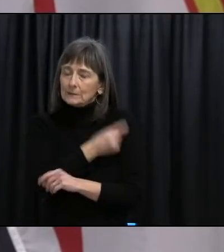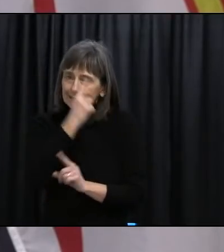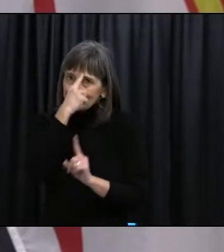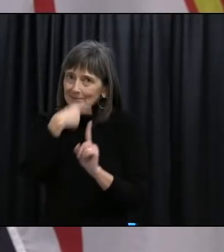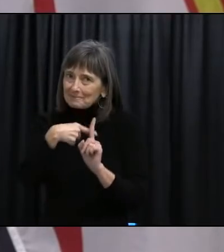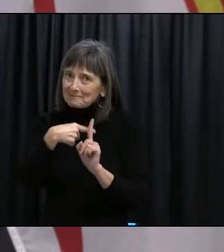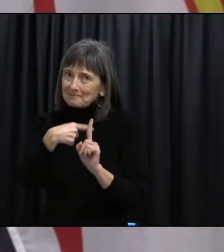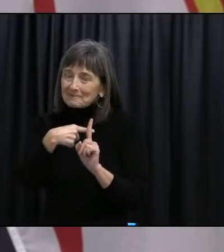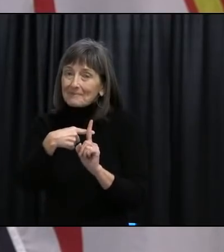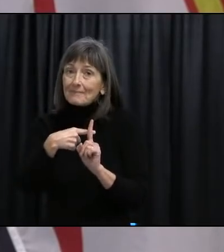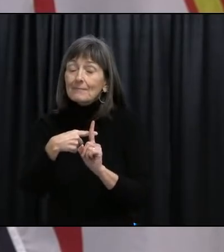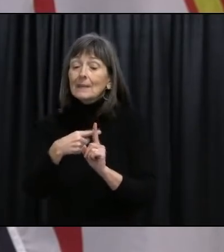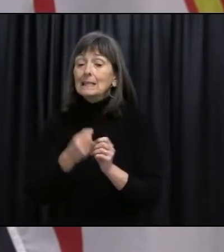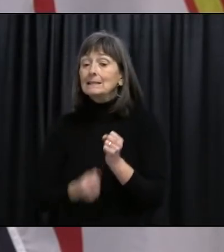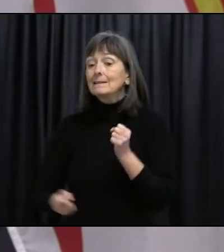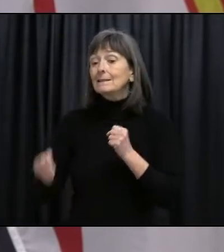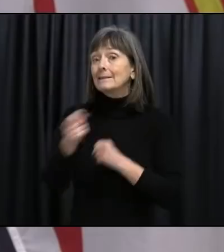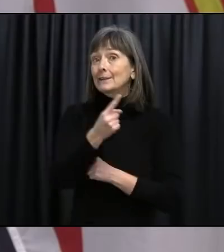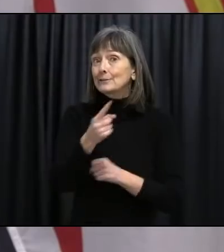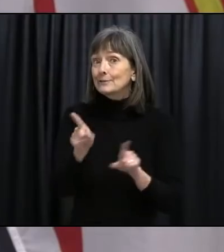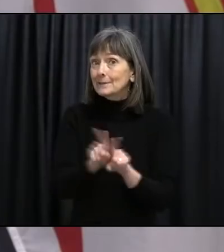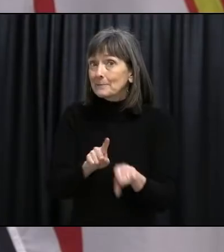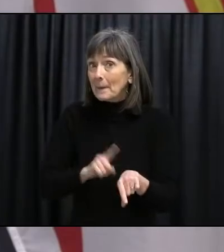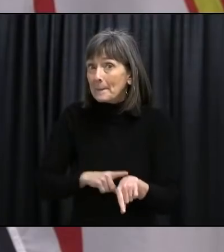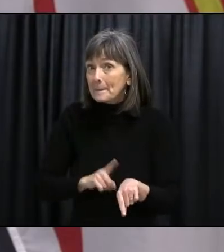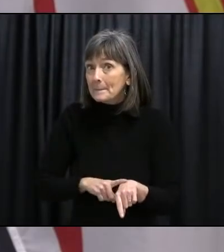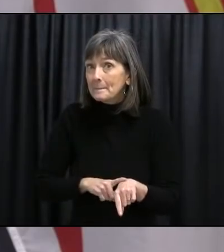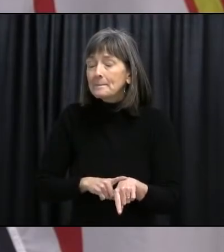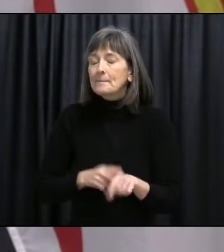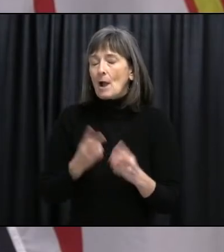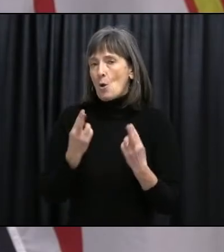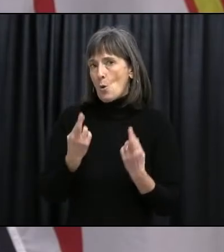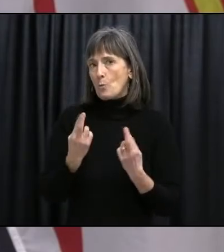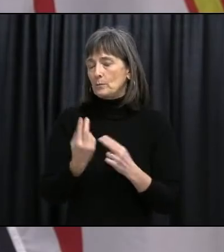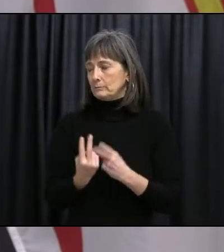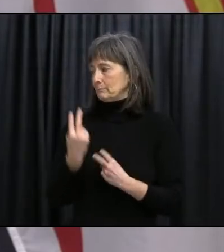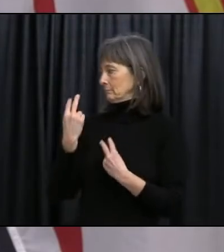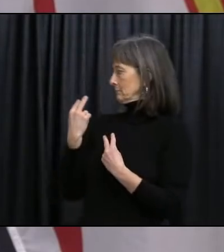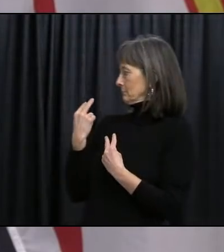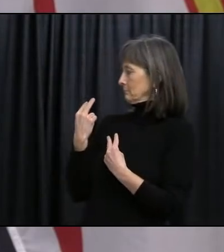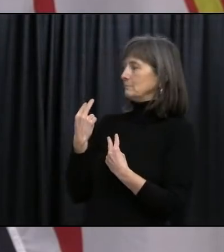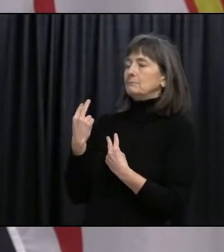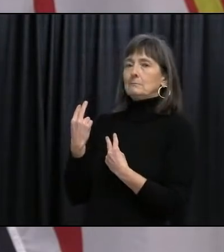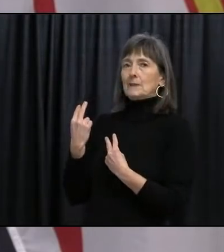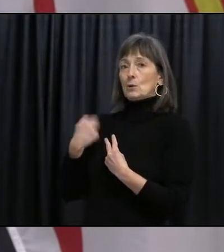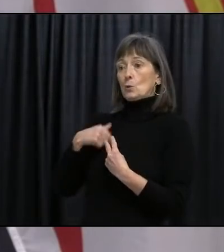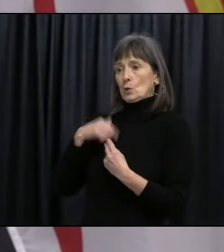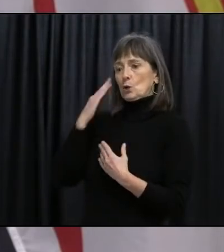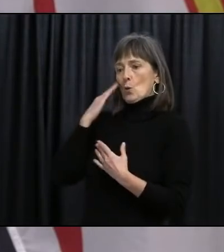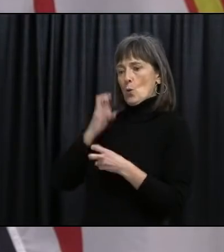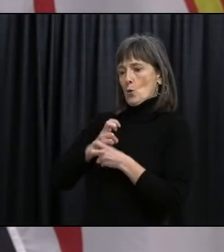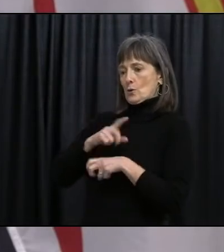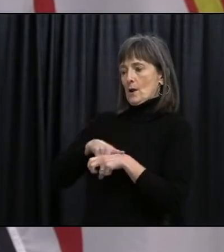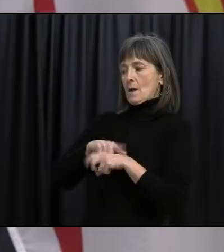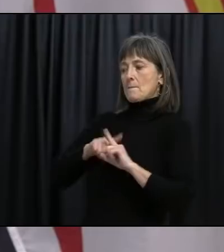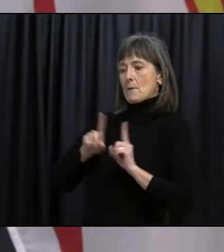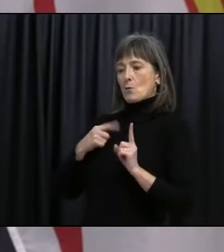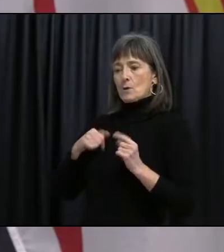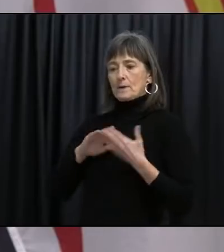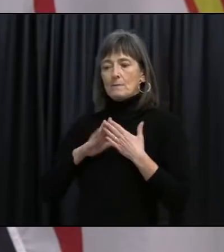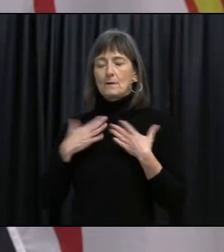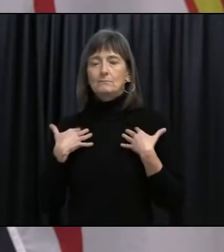A year from now, I hope we can look back and remember that in spite of the adversity and pressure that we all faced, we came forward